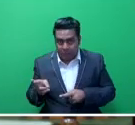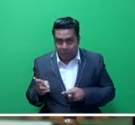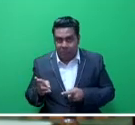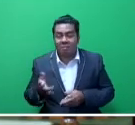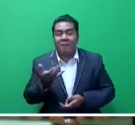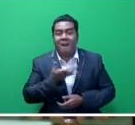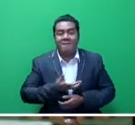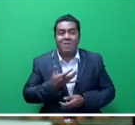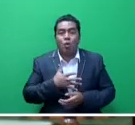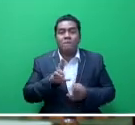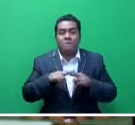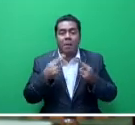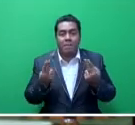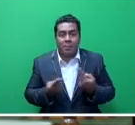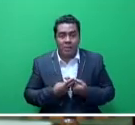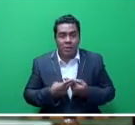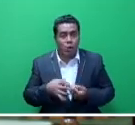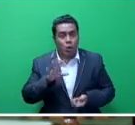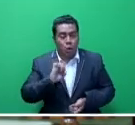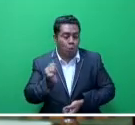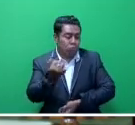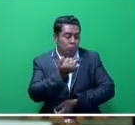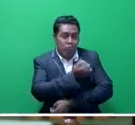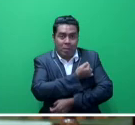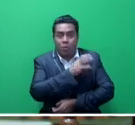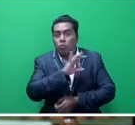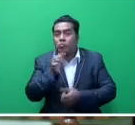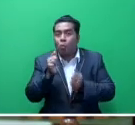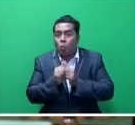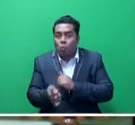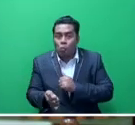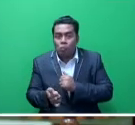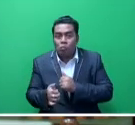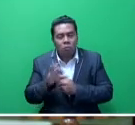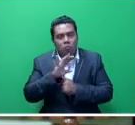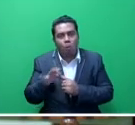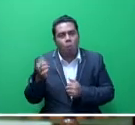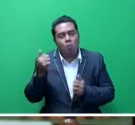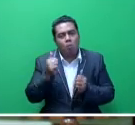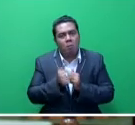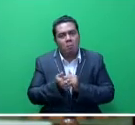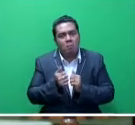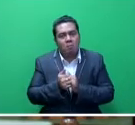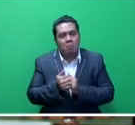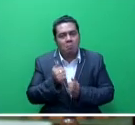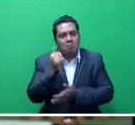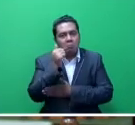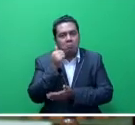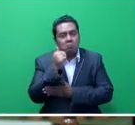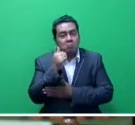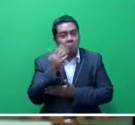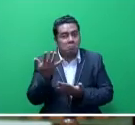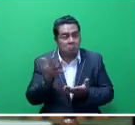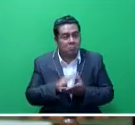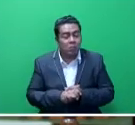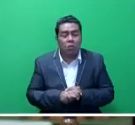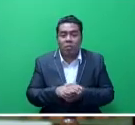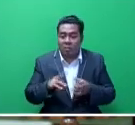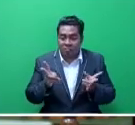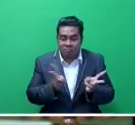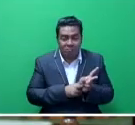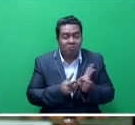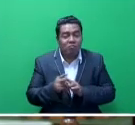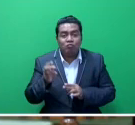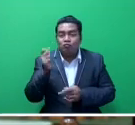of family. No jabs, no sports. No rugby tournaments, no volleyball matches in the park or in the village green, no